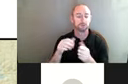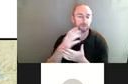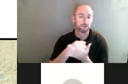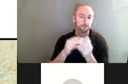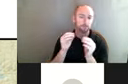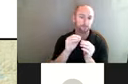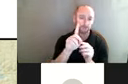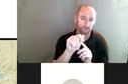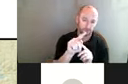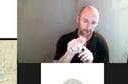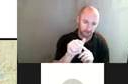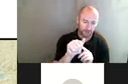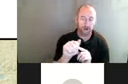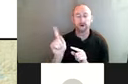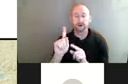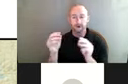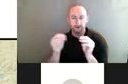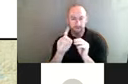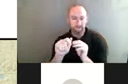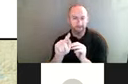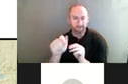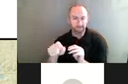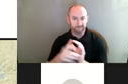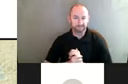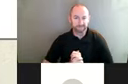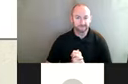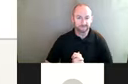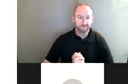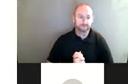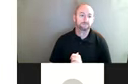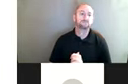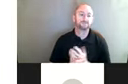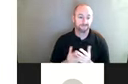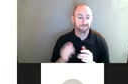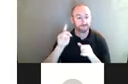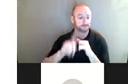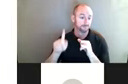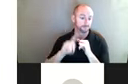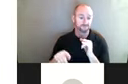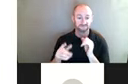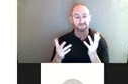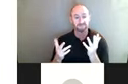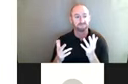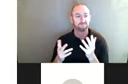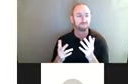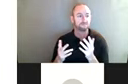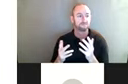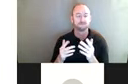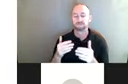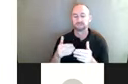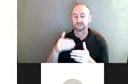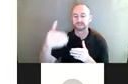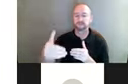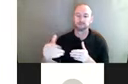data or where more data are needed. So lastly, as I finish up, the next step is where